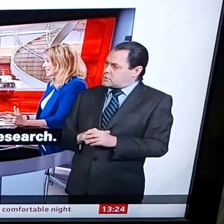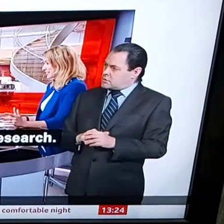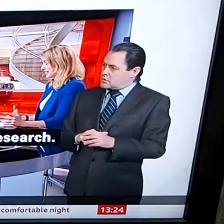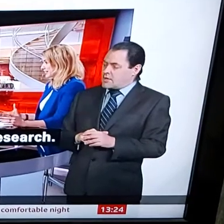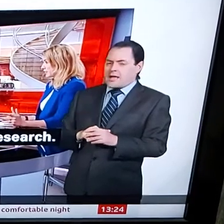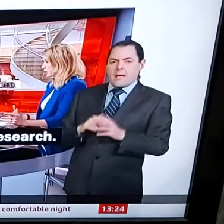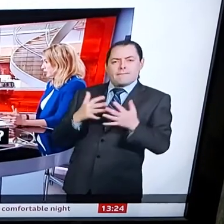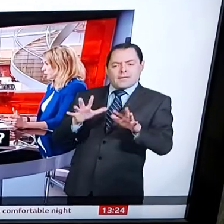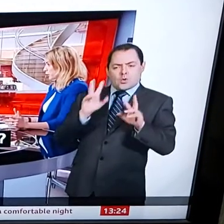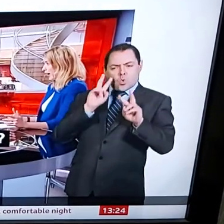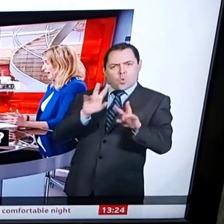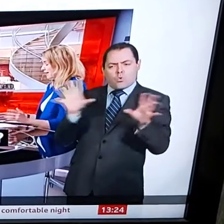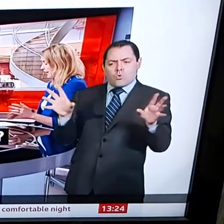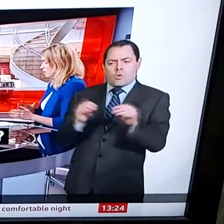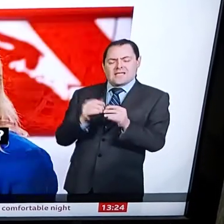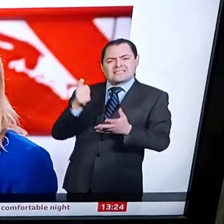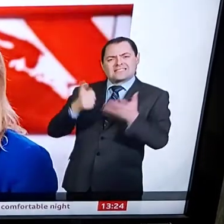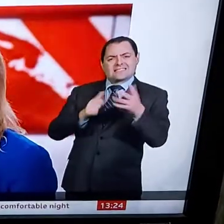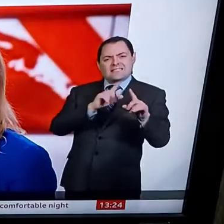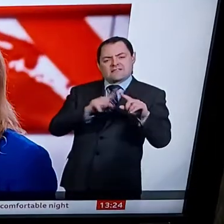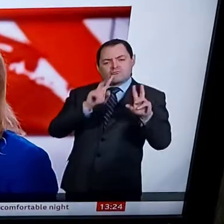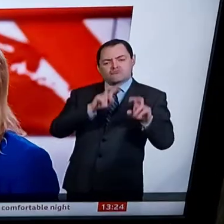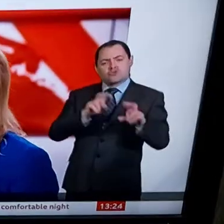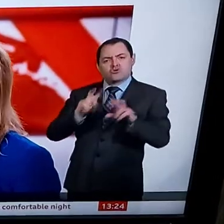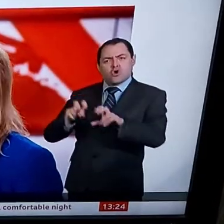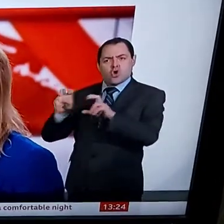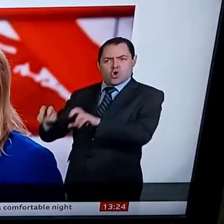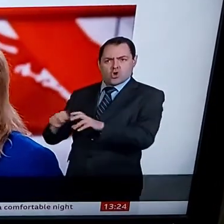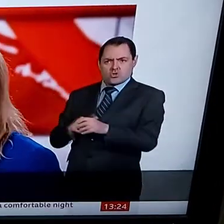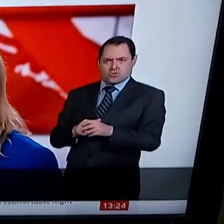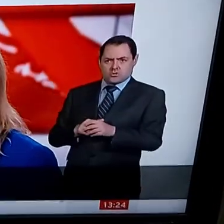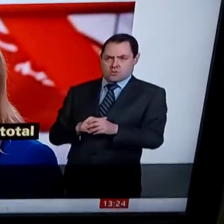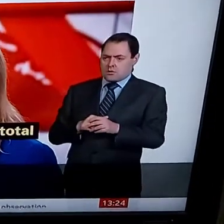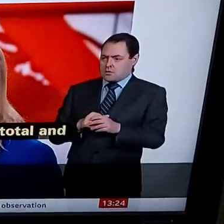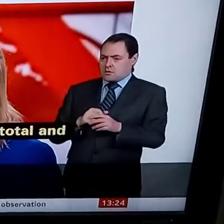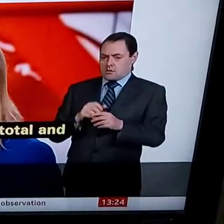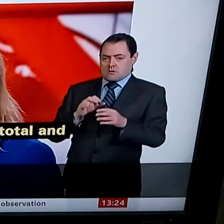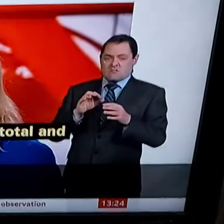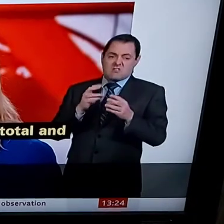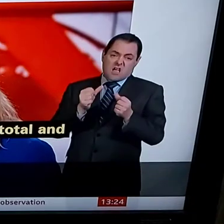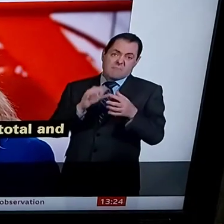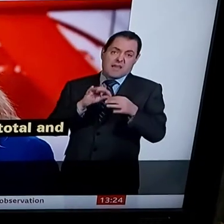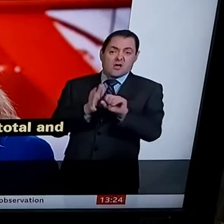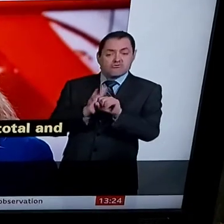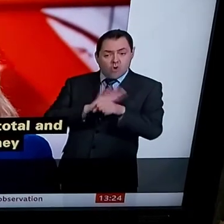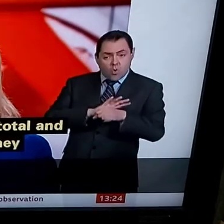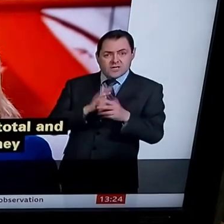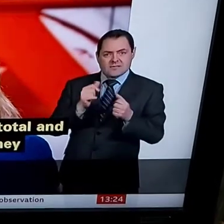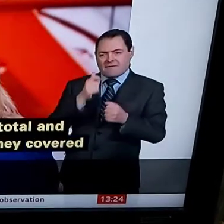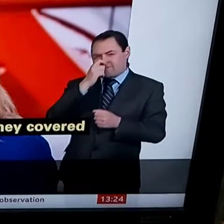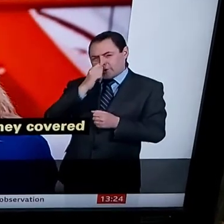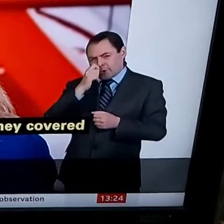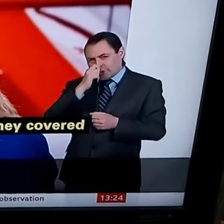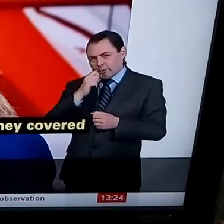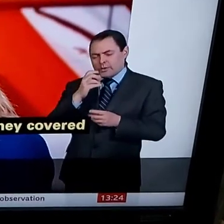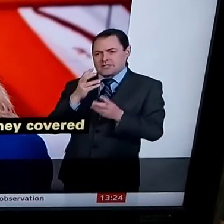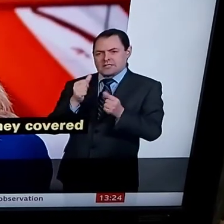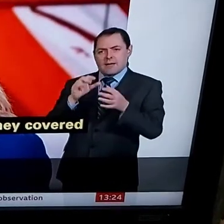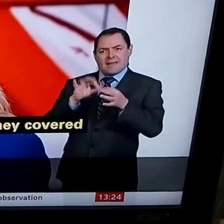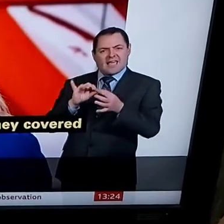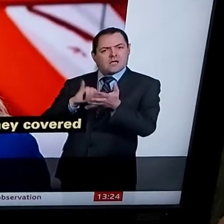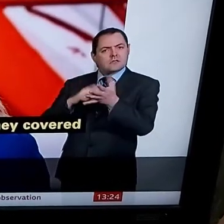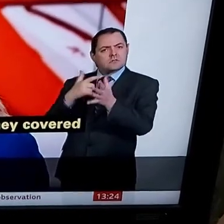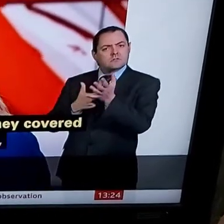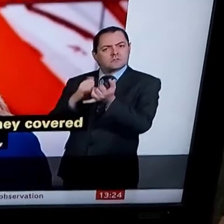16 studies in total, and they varied on whether they covered the spread of coronavirus, the spread of influenza, or indeed the